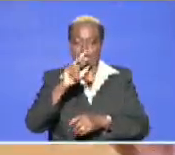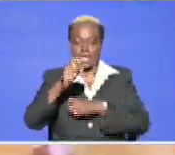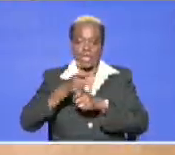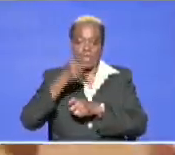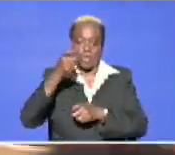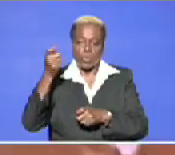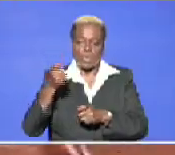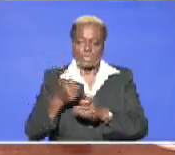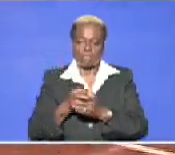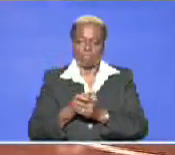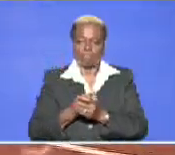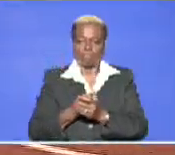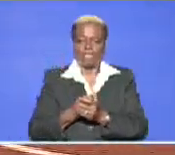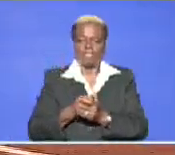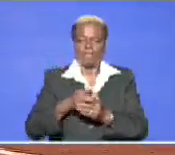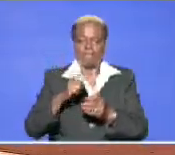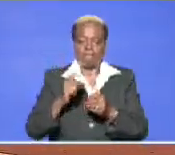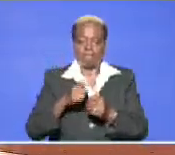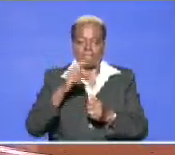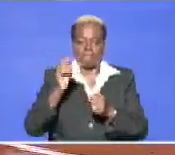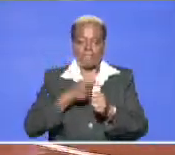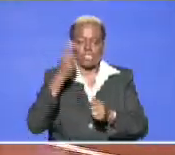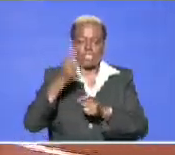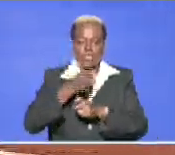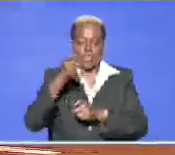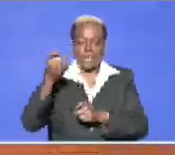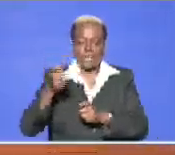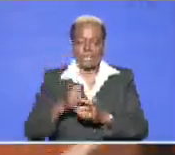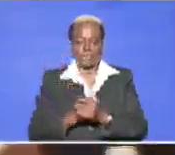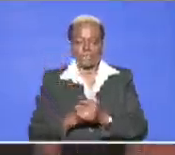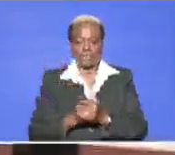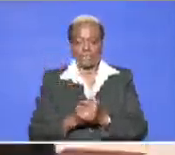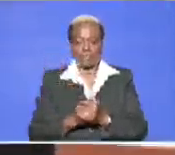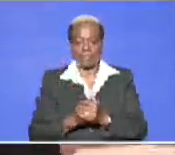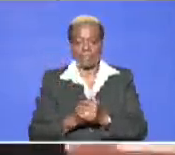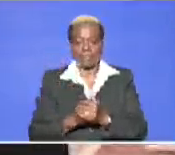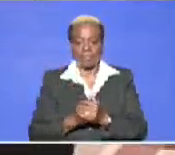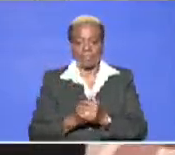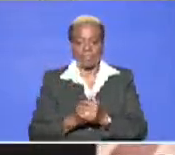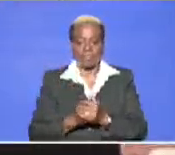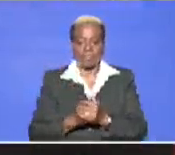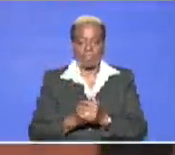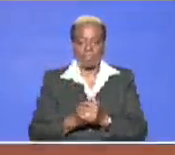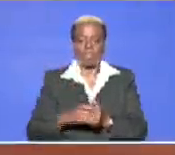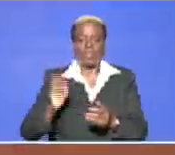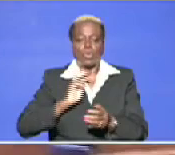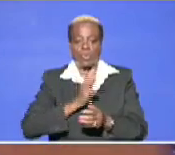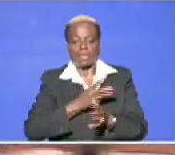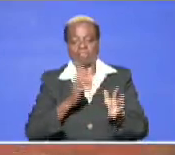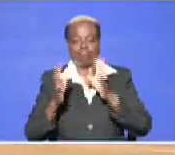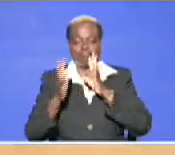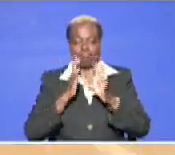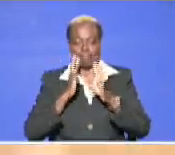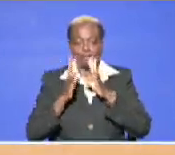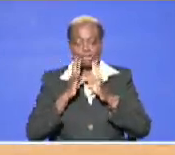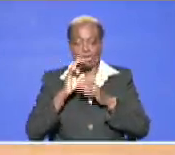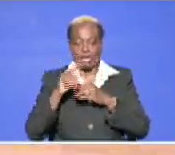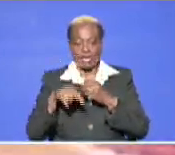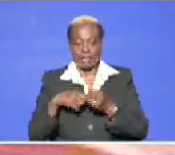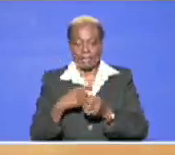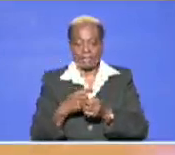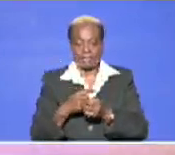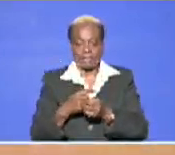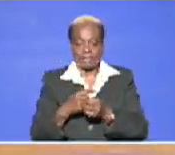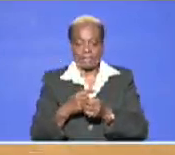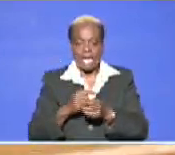in the country get their first win on the year. When we got into the locker room, we discussed amongst each other that we needed to